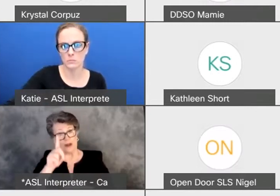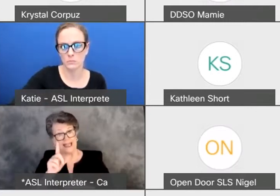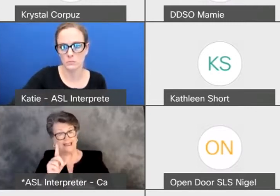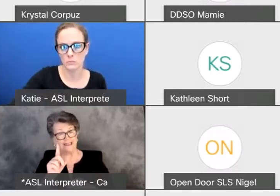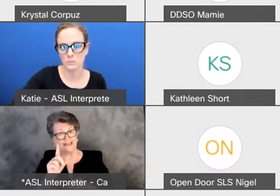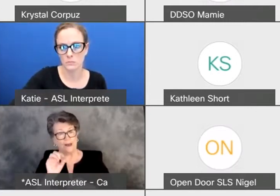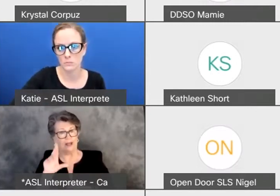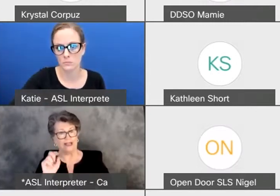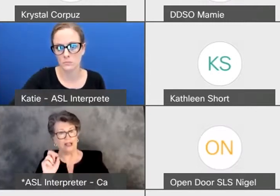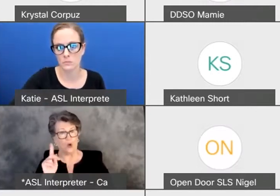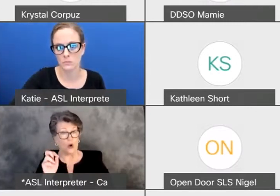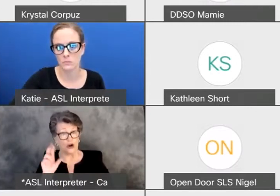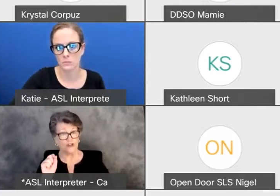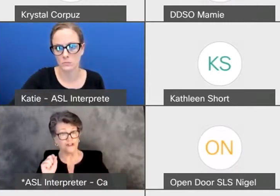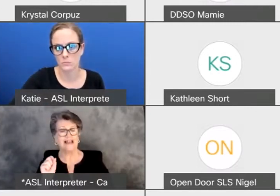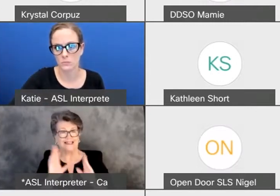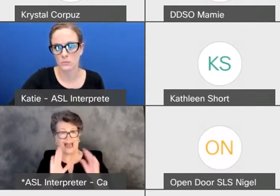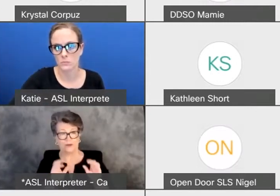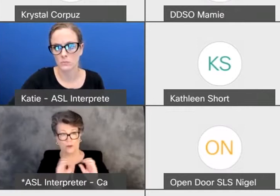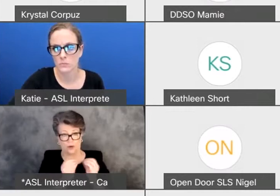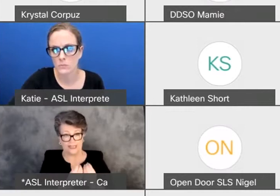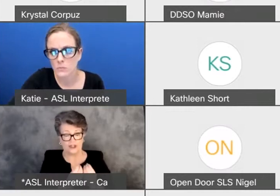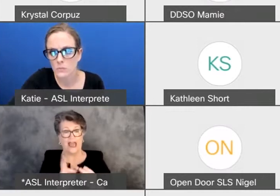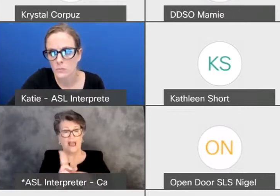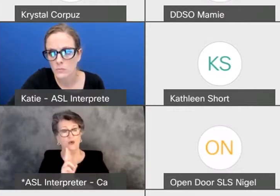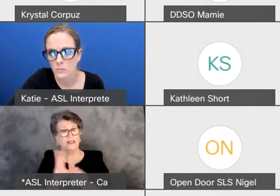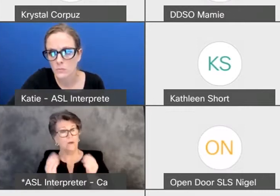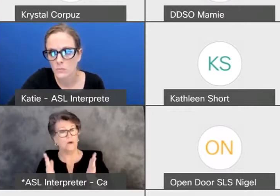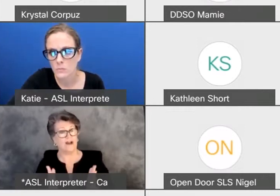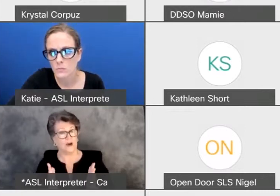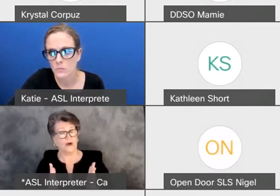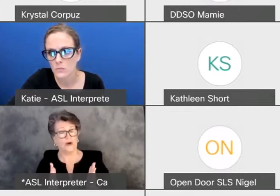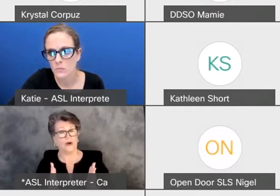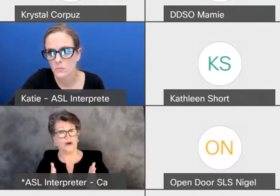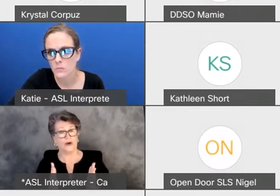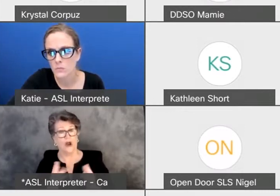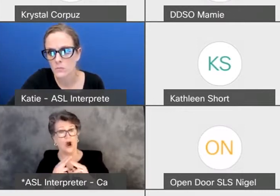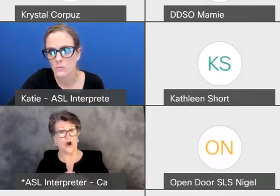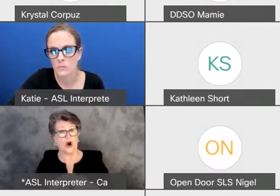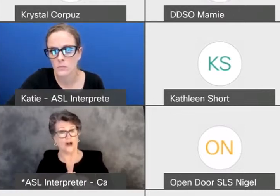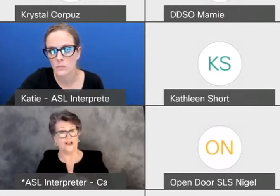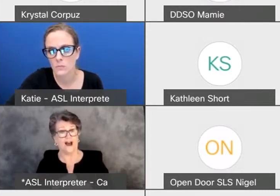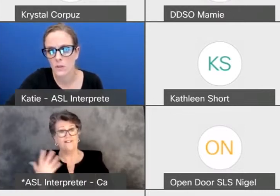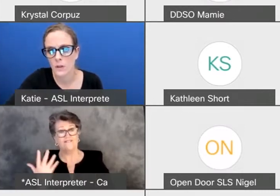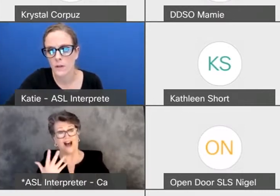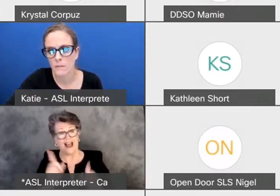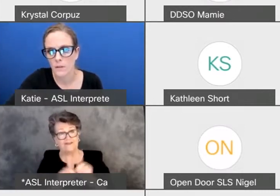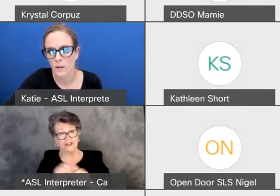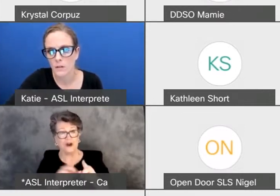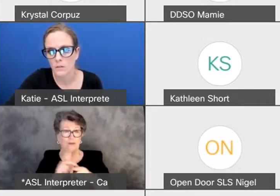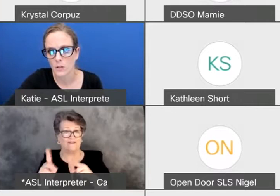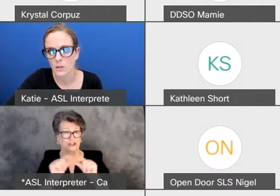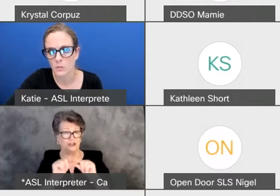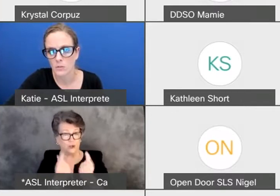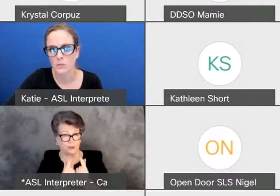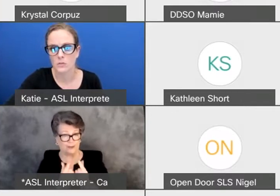housing development organization, and we are using a provider called a 5 Star Professional Group.